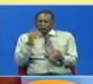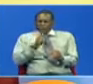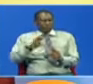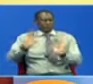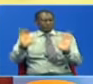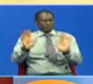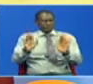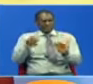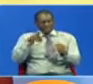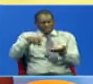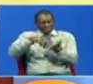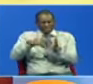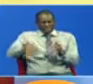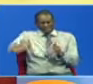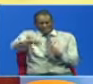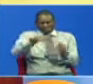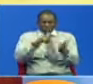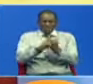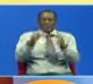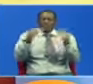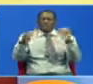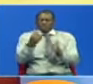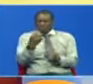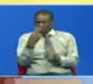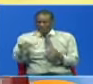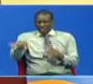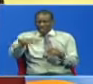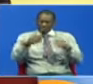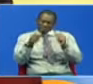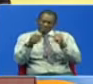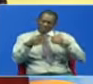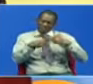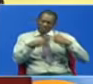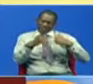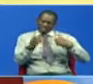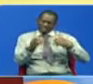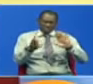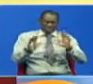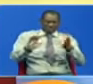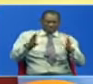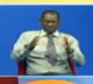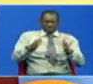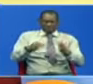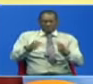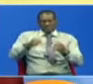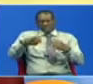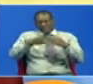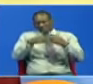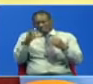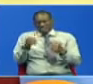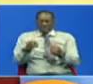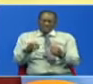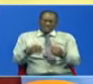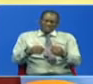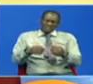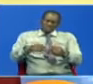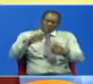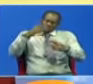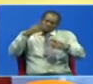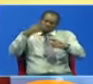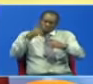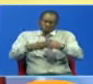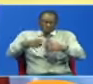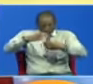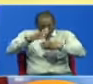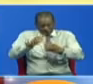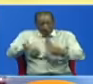still translates to about that level we are seeing of about 70 positive tests for every 2,000 tests tested.